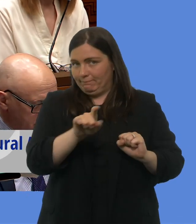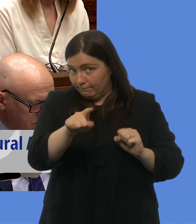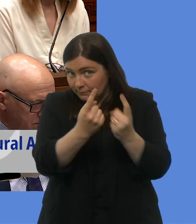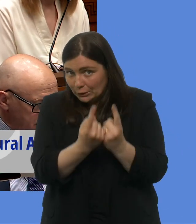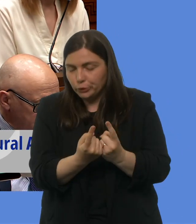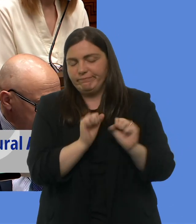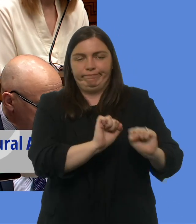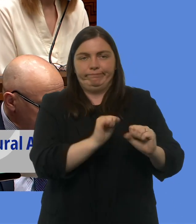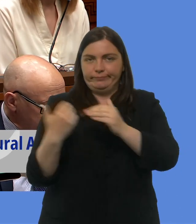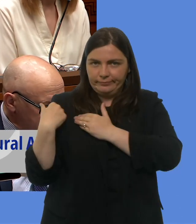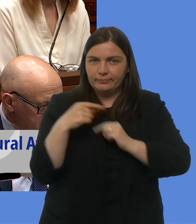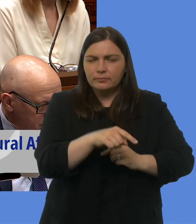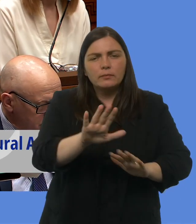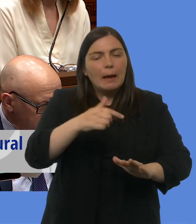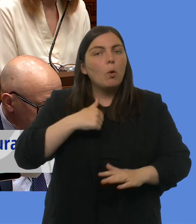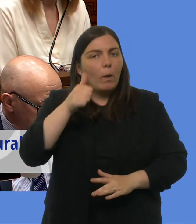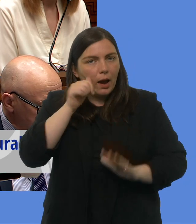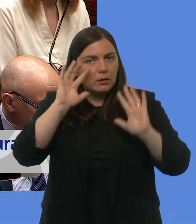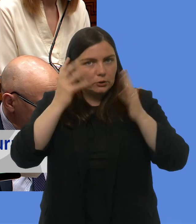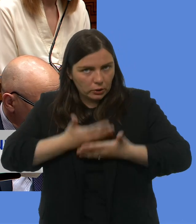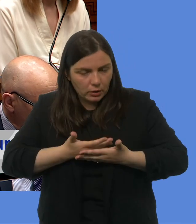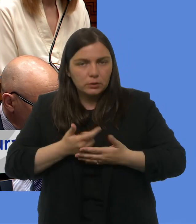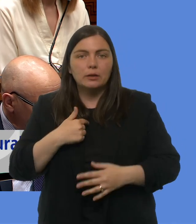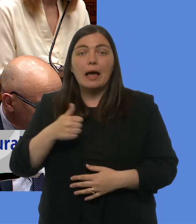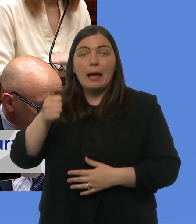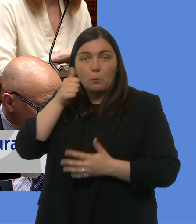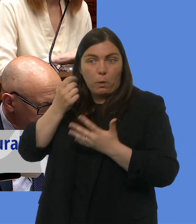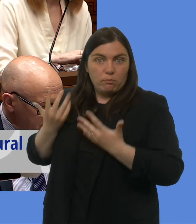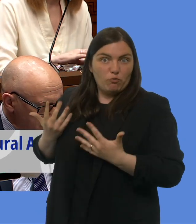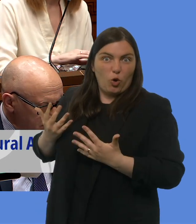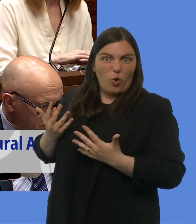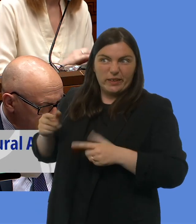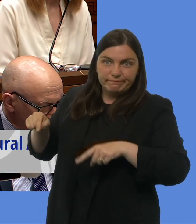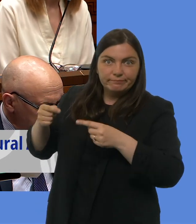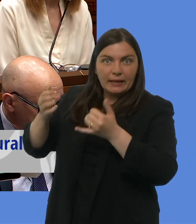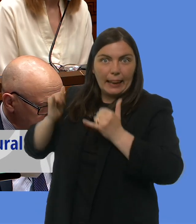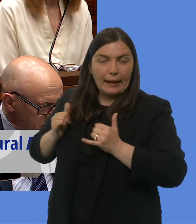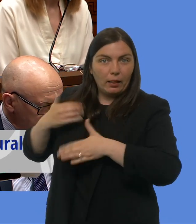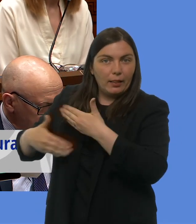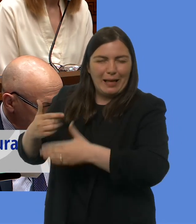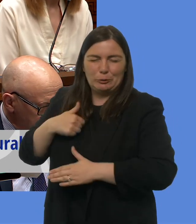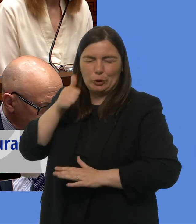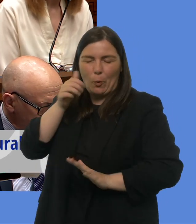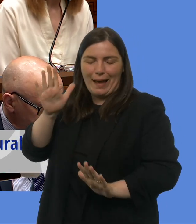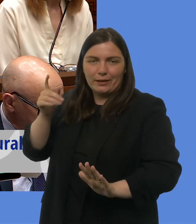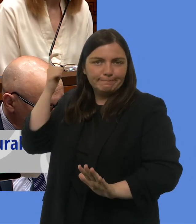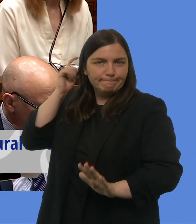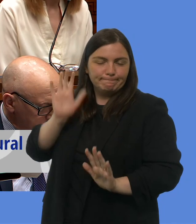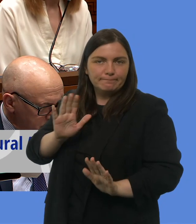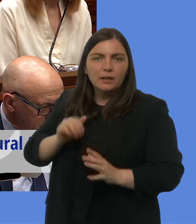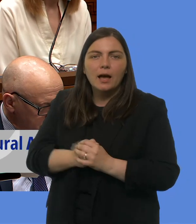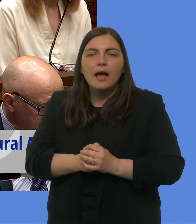of the concerns in relation to this. I'm also aware of an ongoing legal issue around this, and I'm just conscious of that. We will discharge